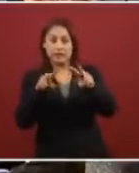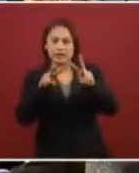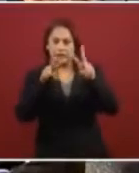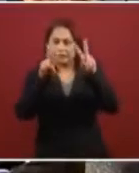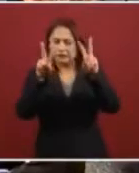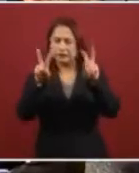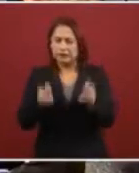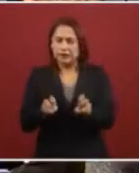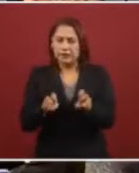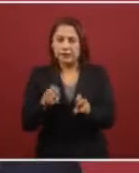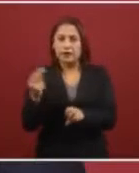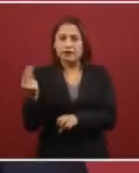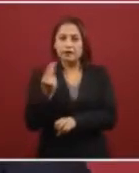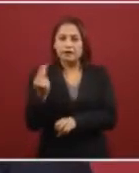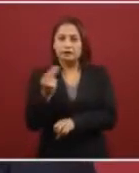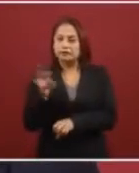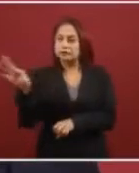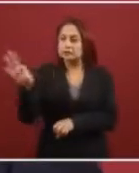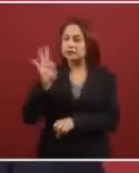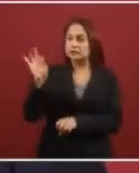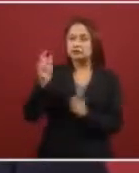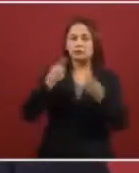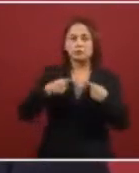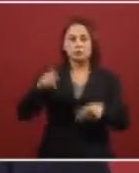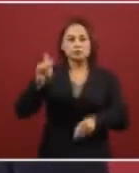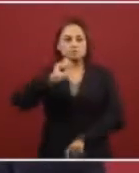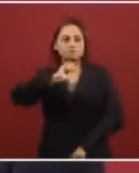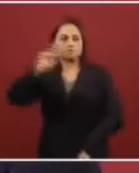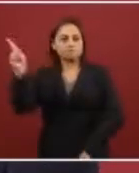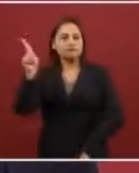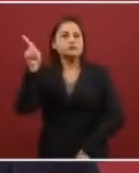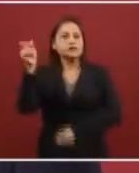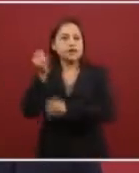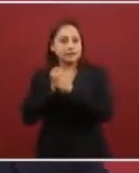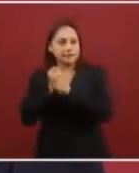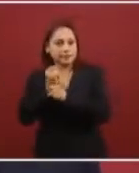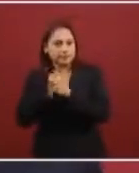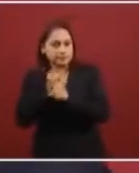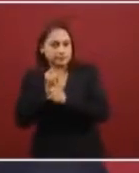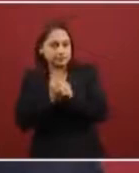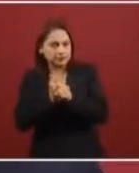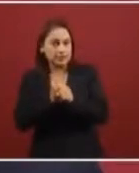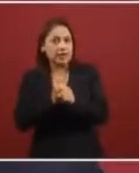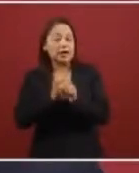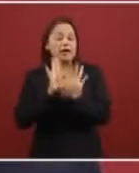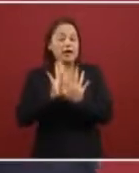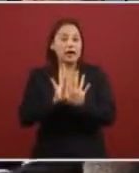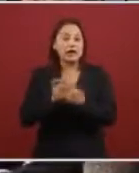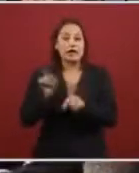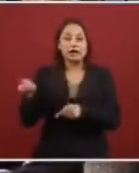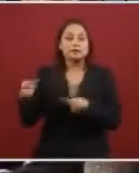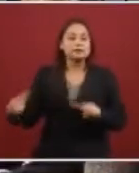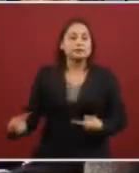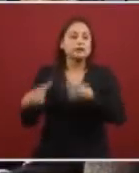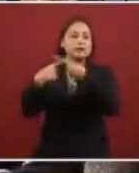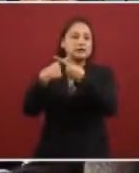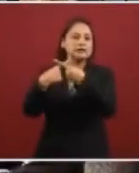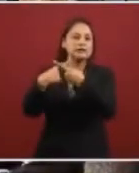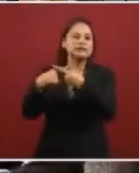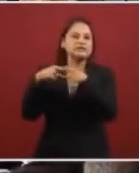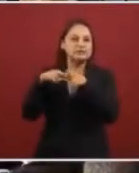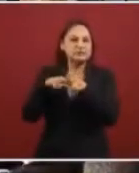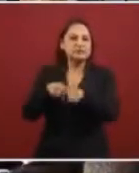a majority, si no aprueba, if they don't approve it from no the opposition, calificada, que quede don't claro, let it be clear